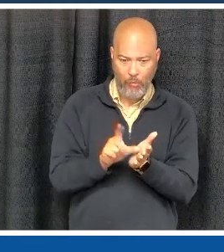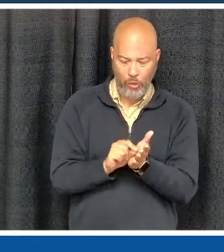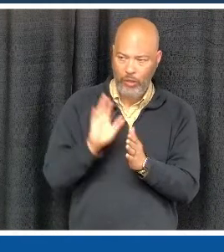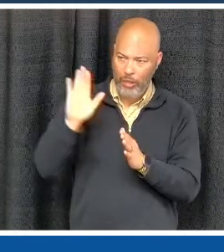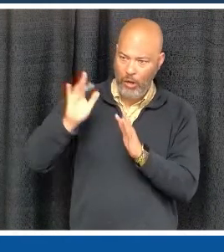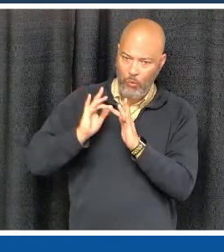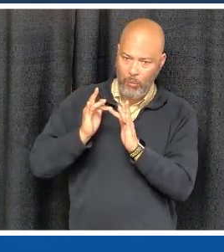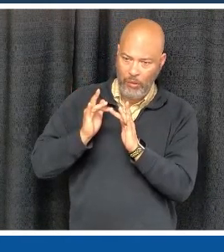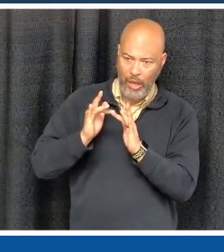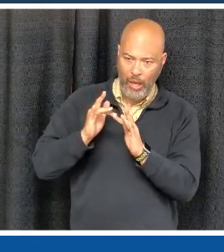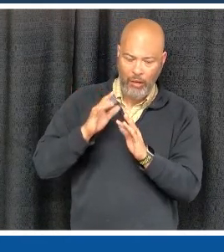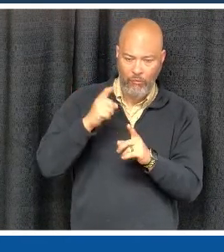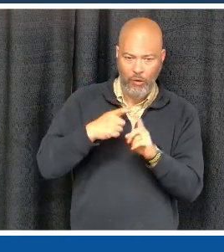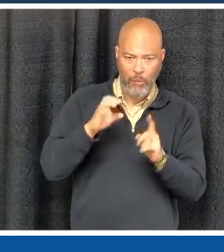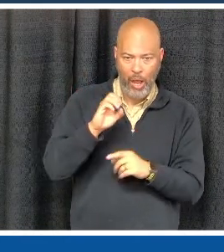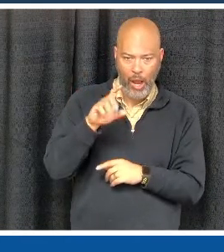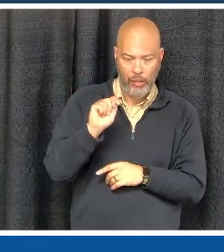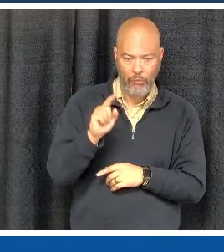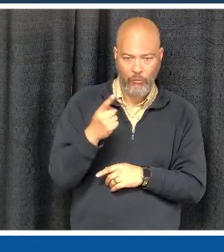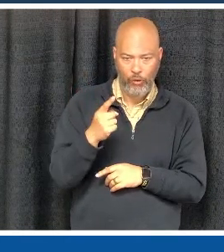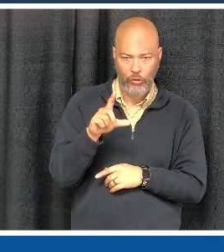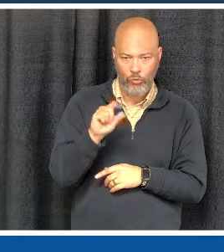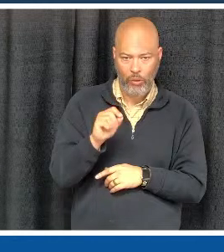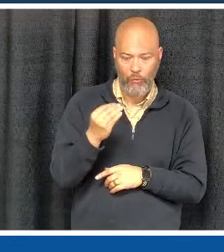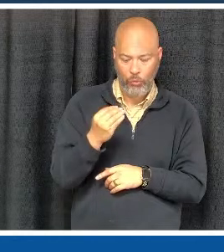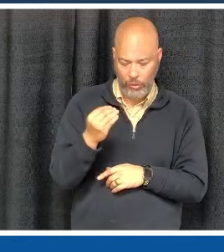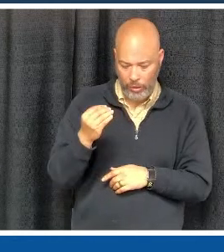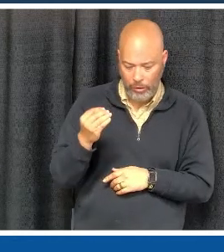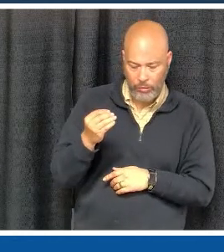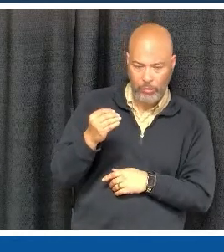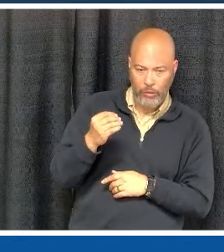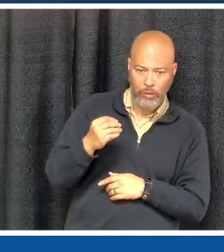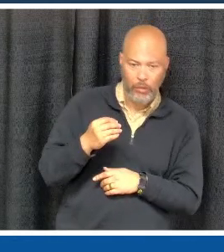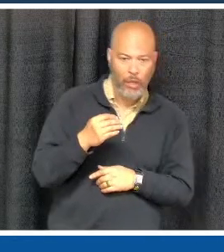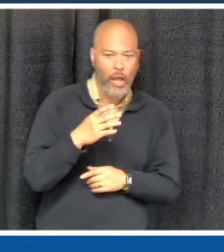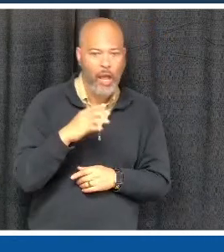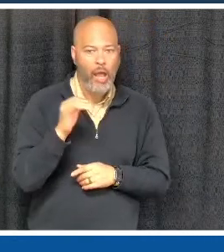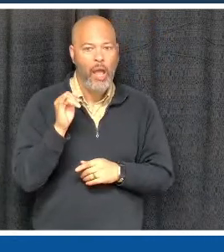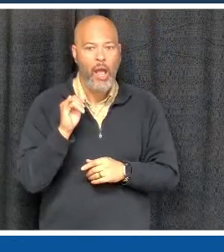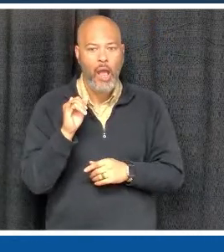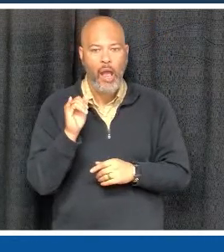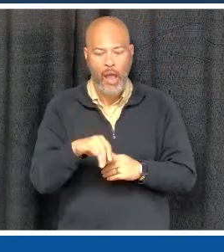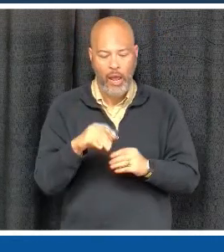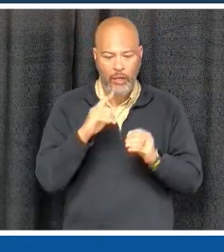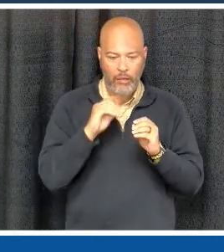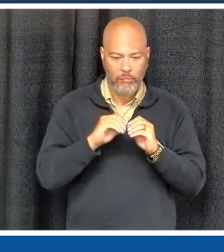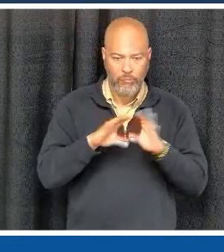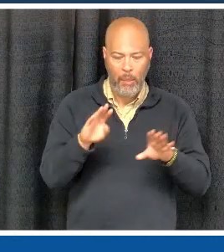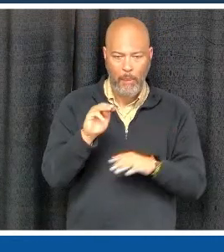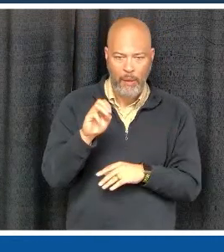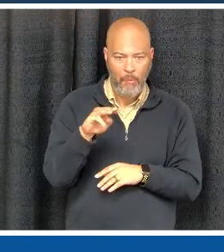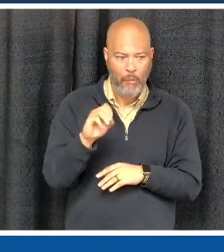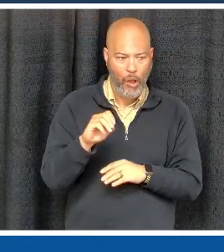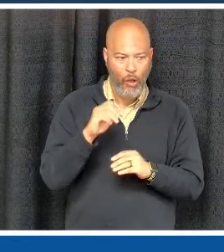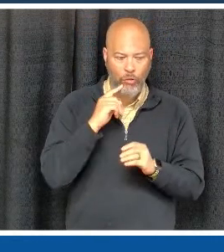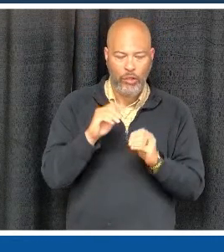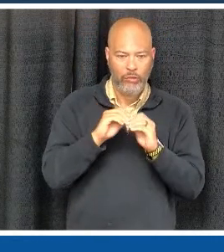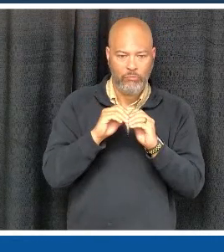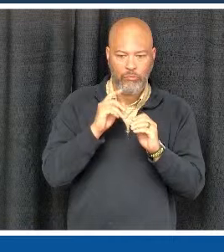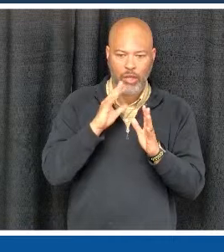website, dated October 1st, 2014. It's a memorandum that the EPA put out disbanding their watch